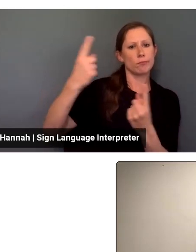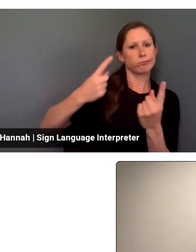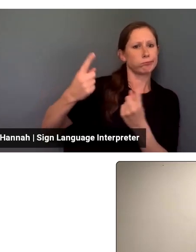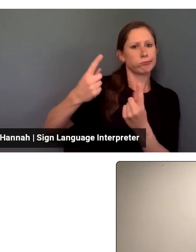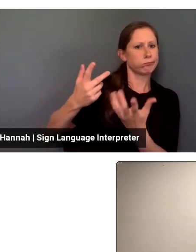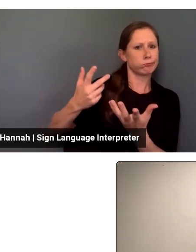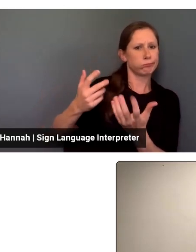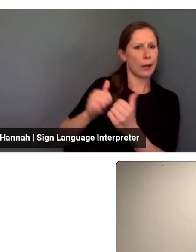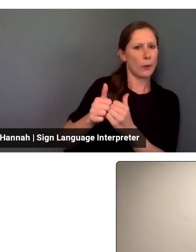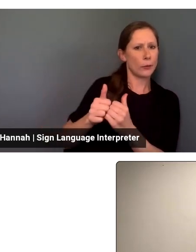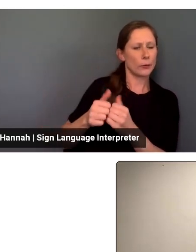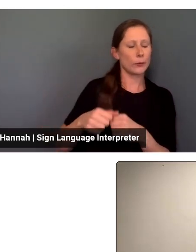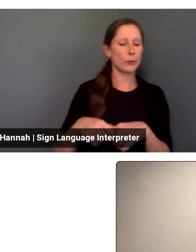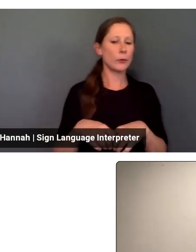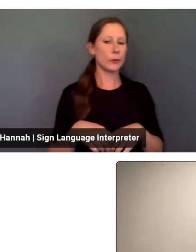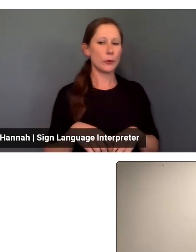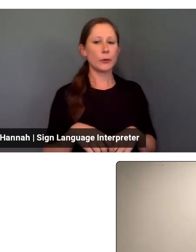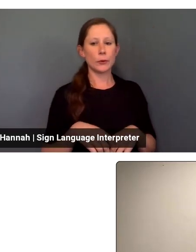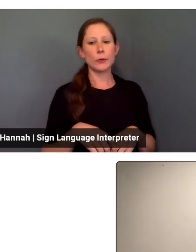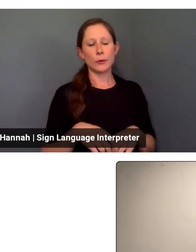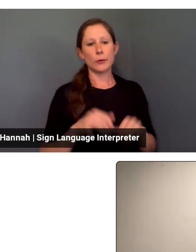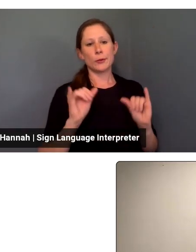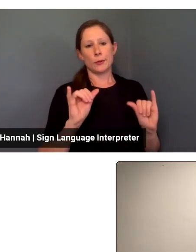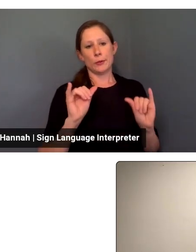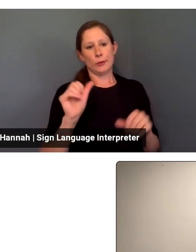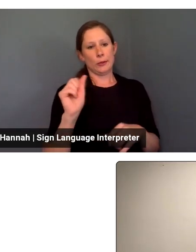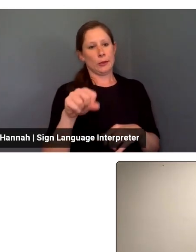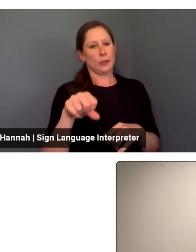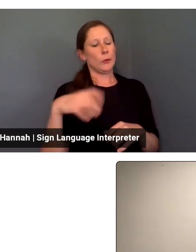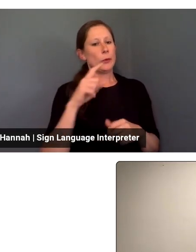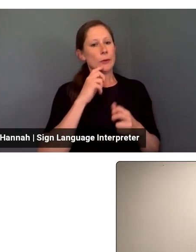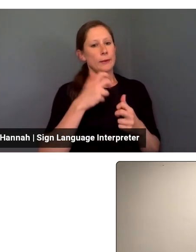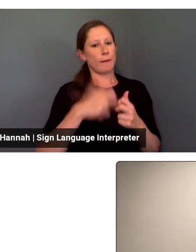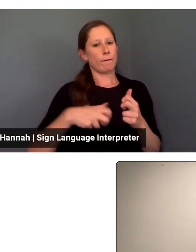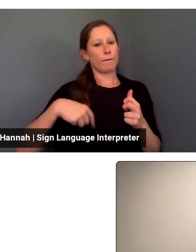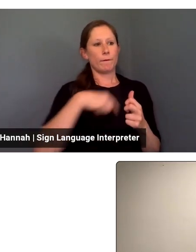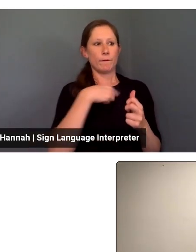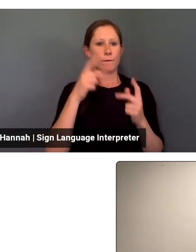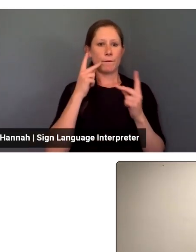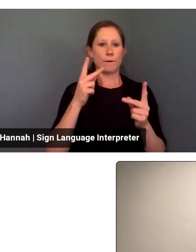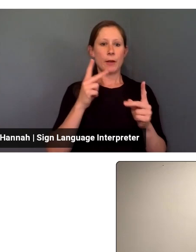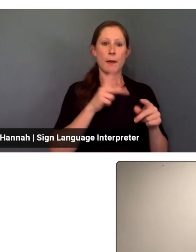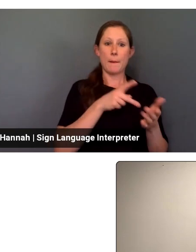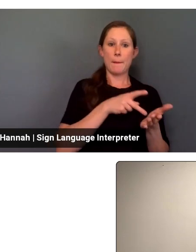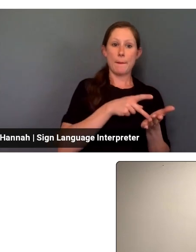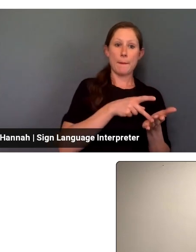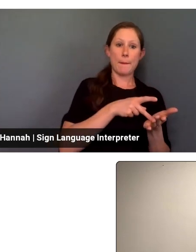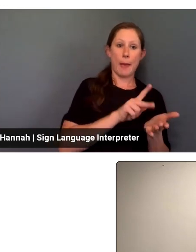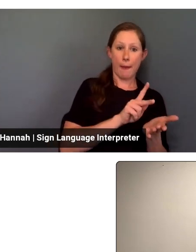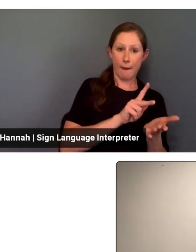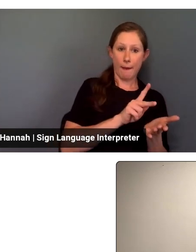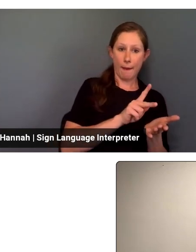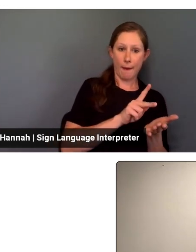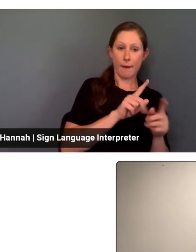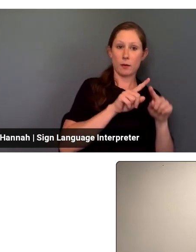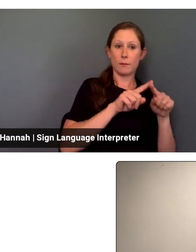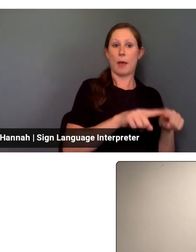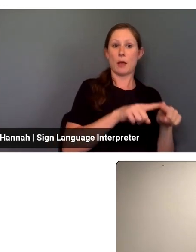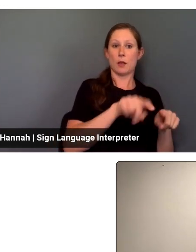Yeah, I mean, I think it's really hard to differentiate pay on performance